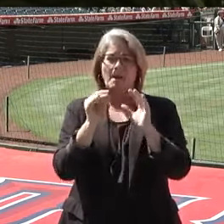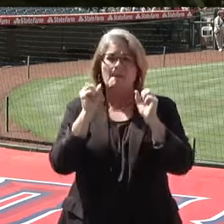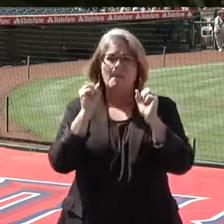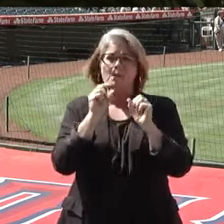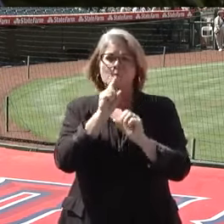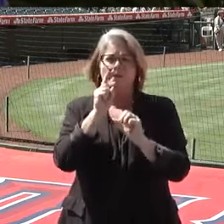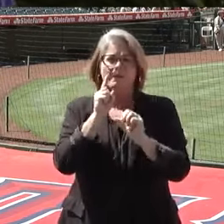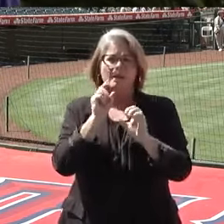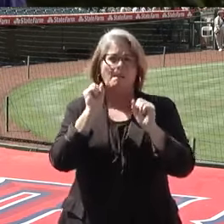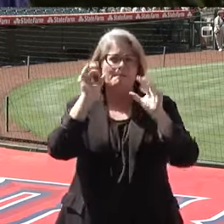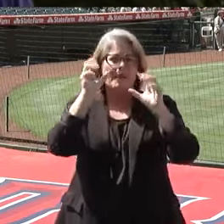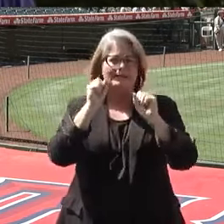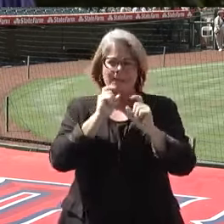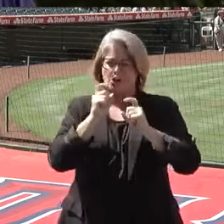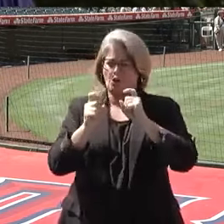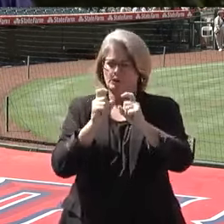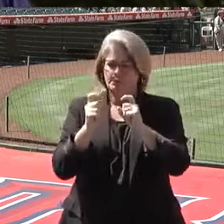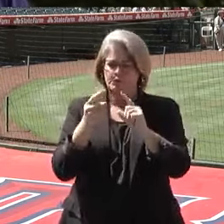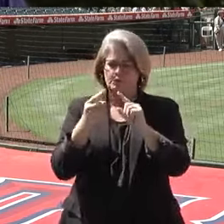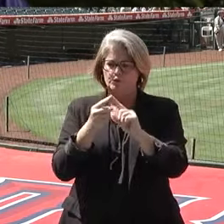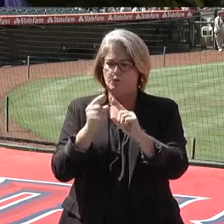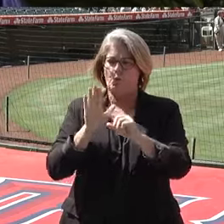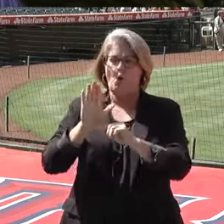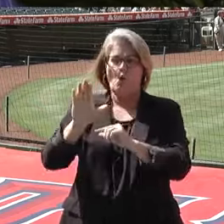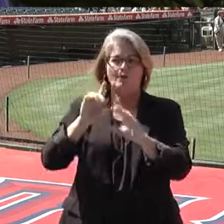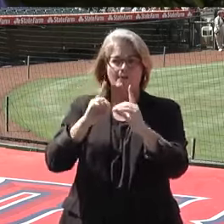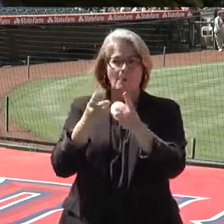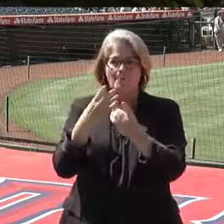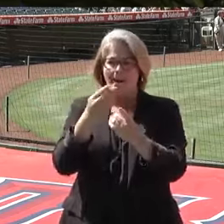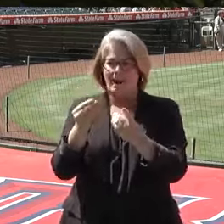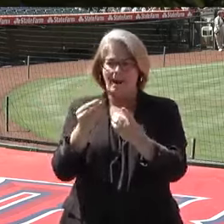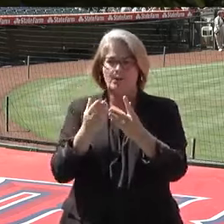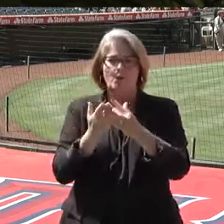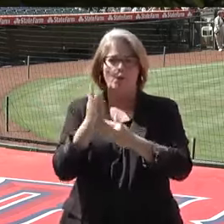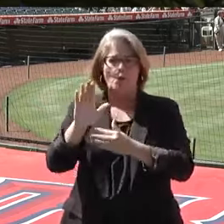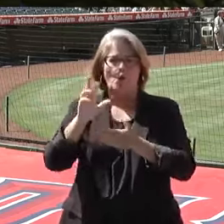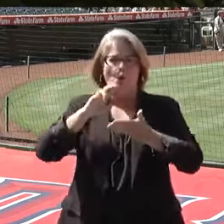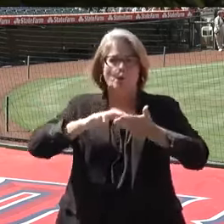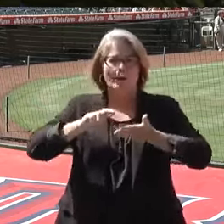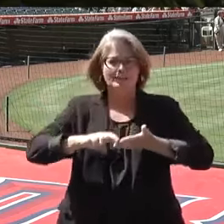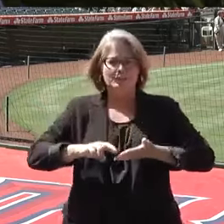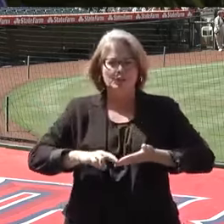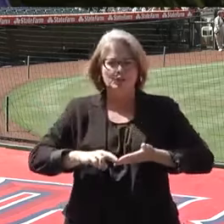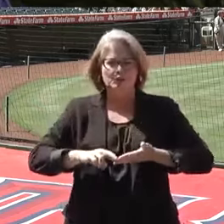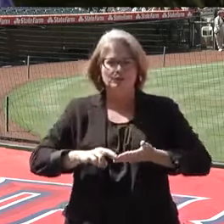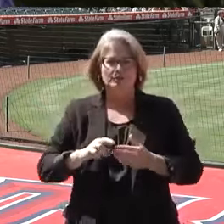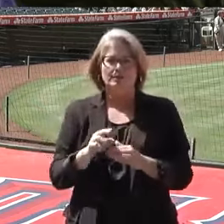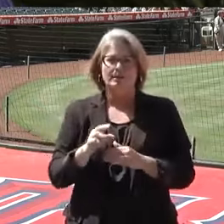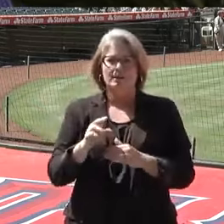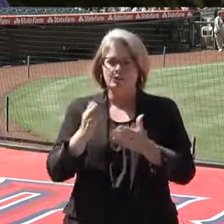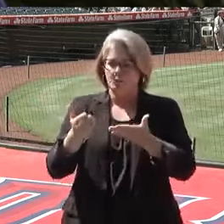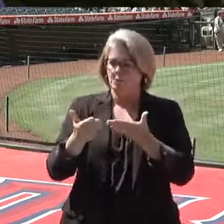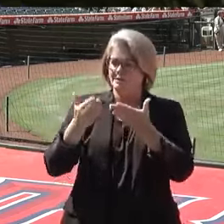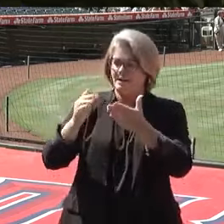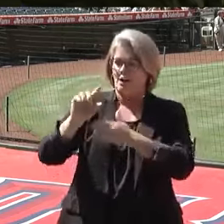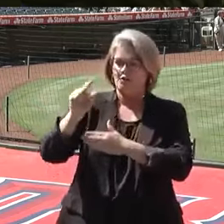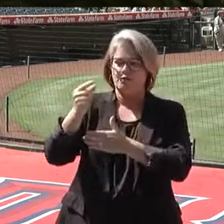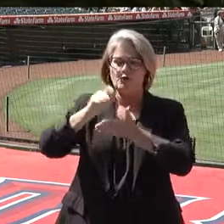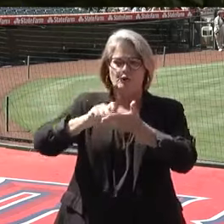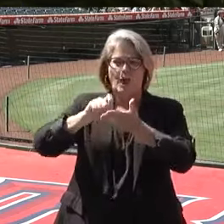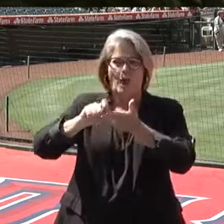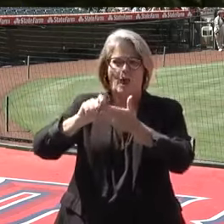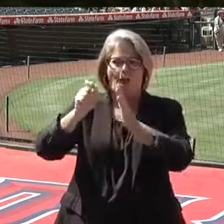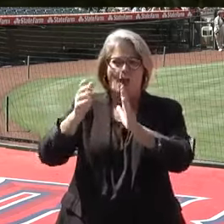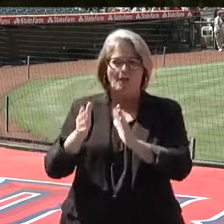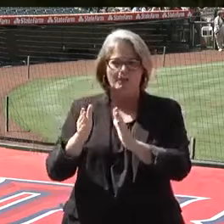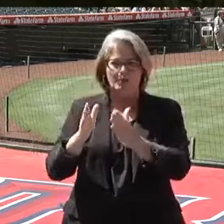and her outside academic research. Diana recently presented a first authored paper at the American Society